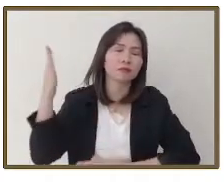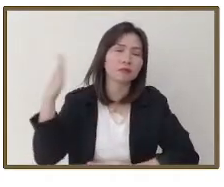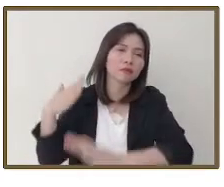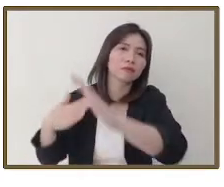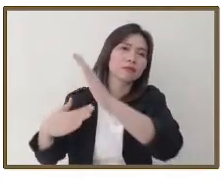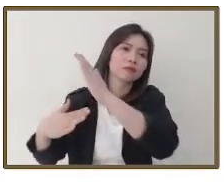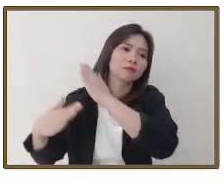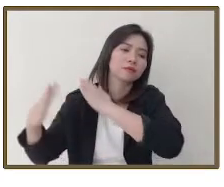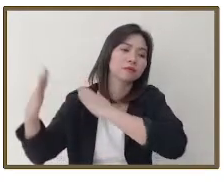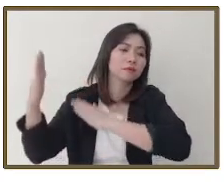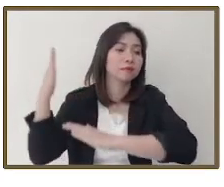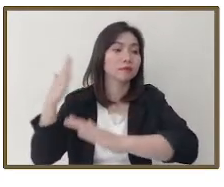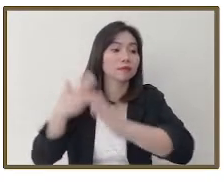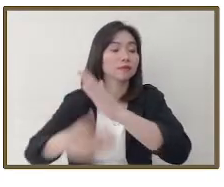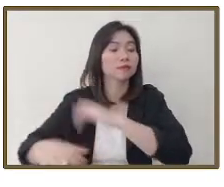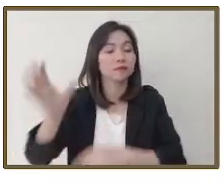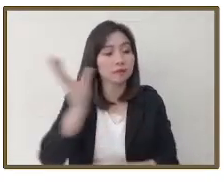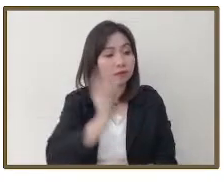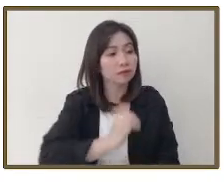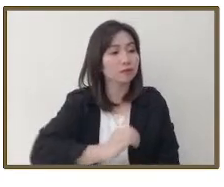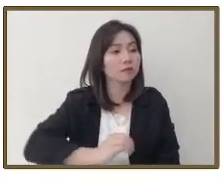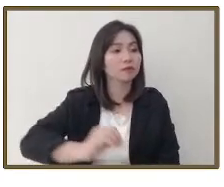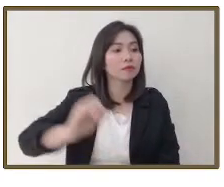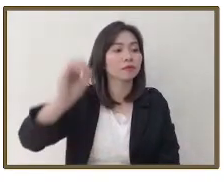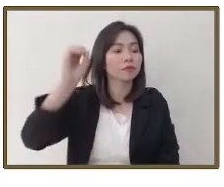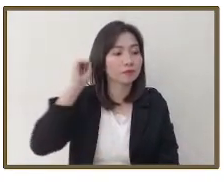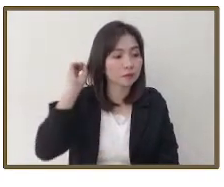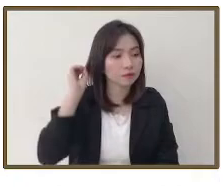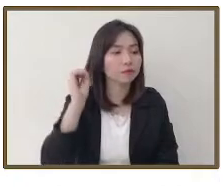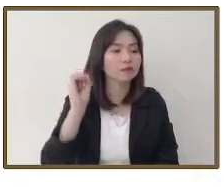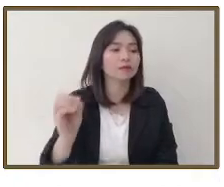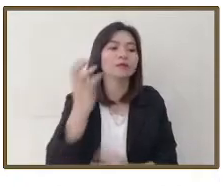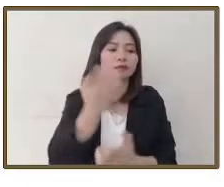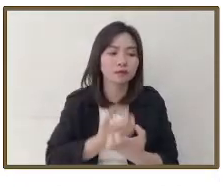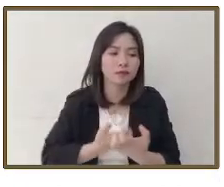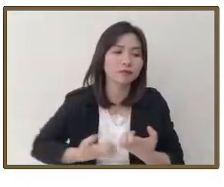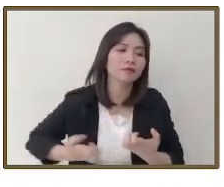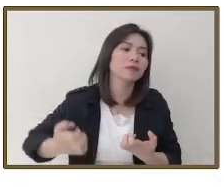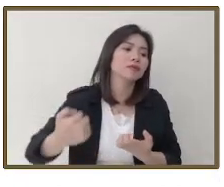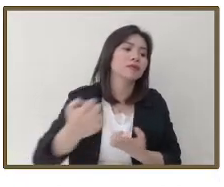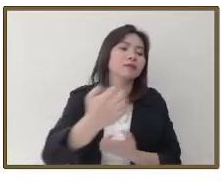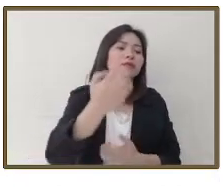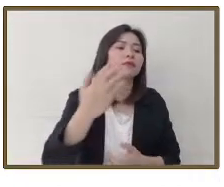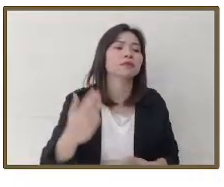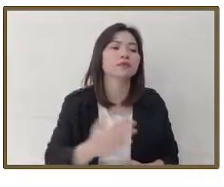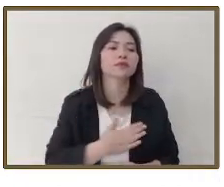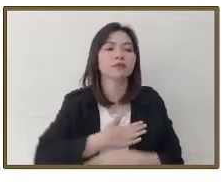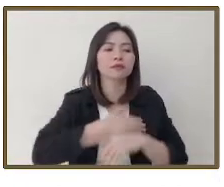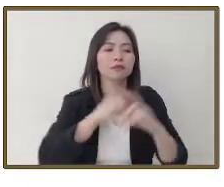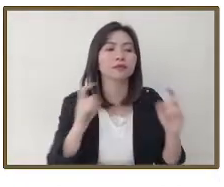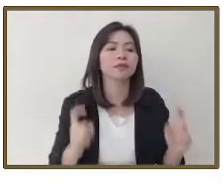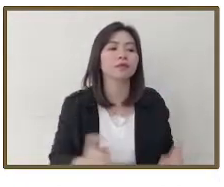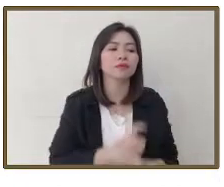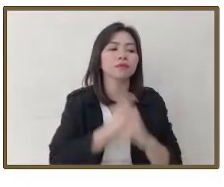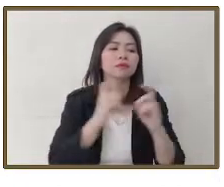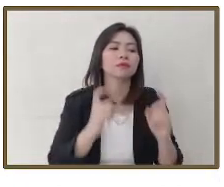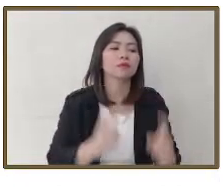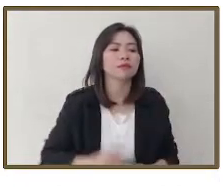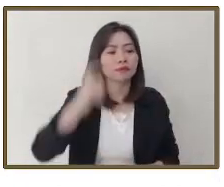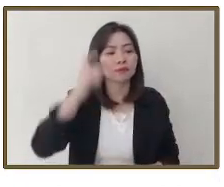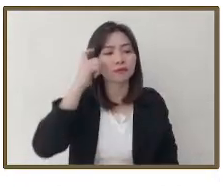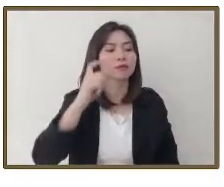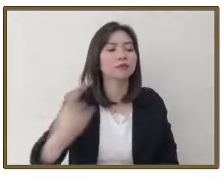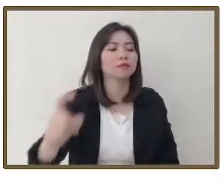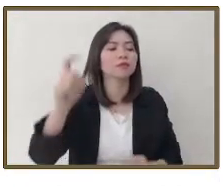my past. Oh, I've traded my